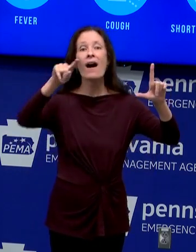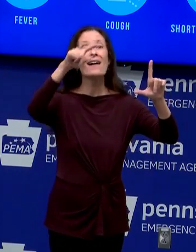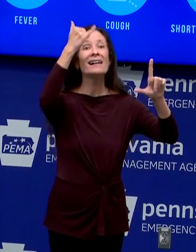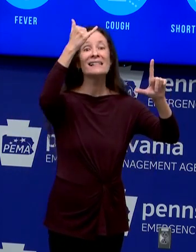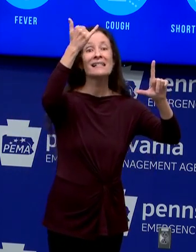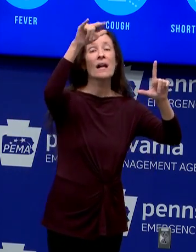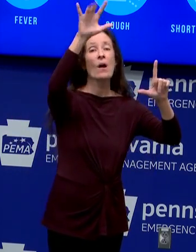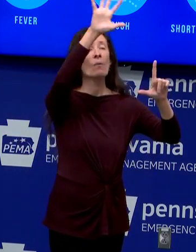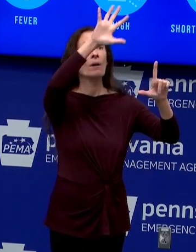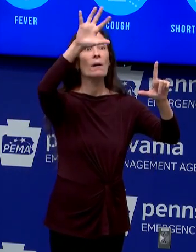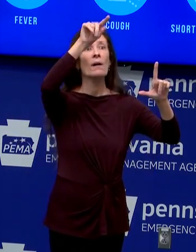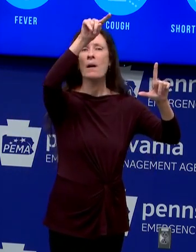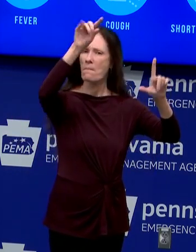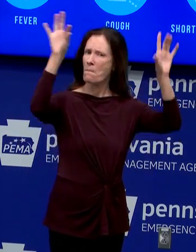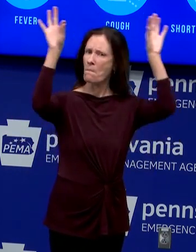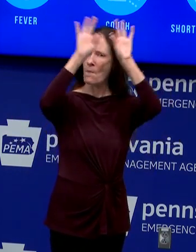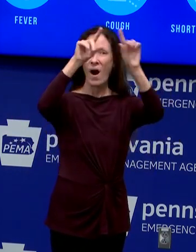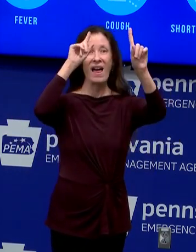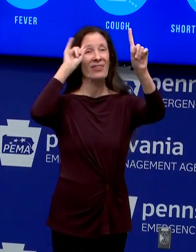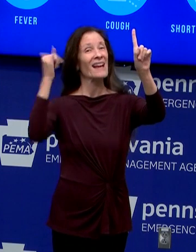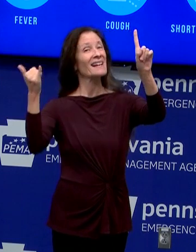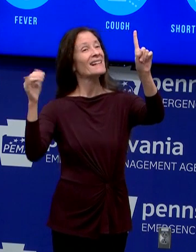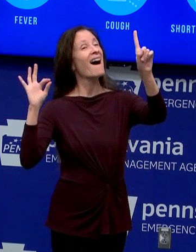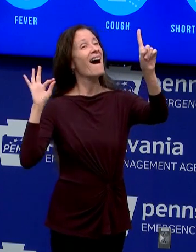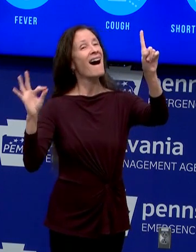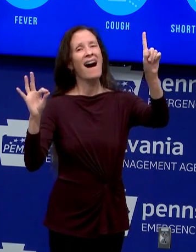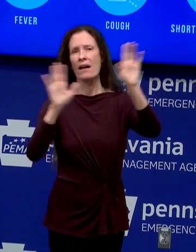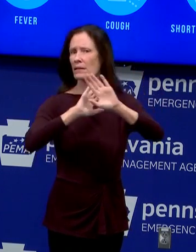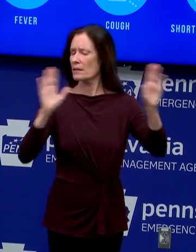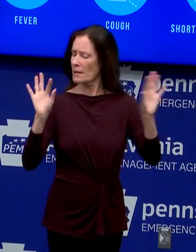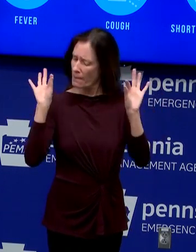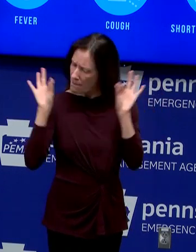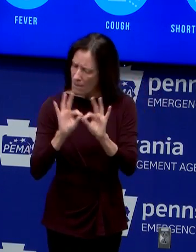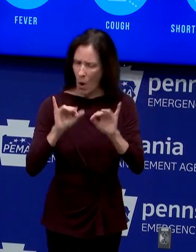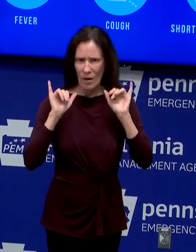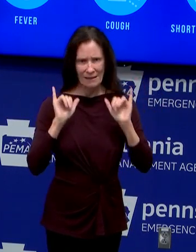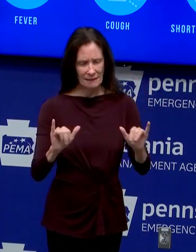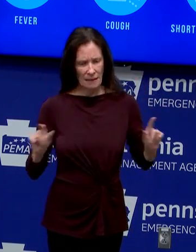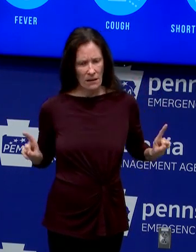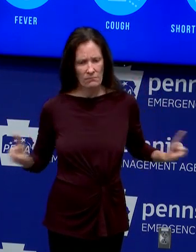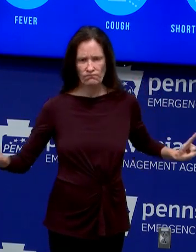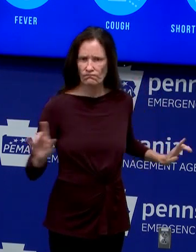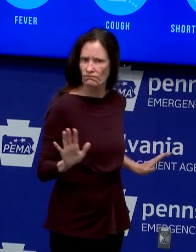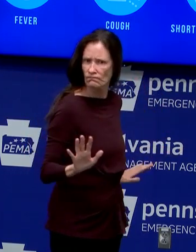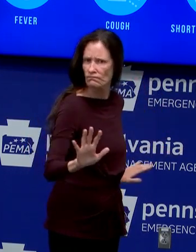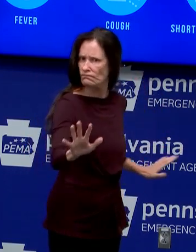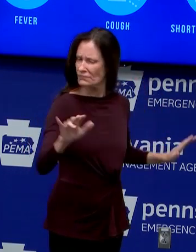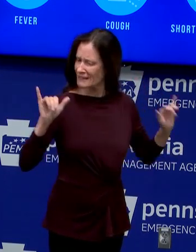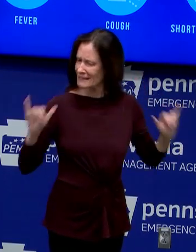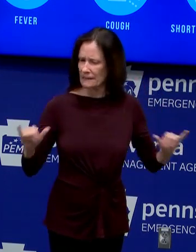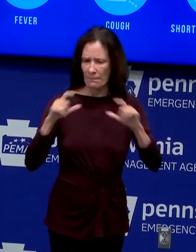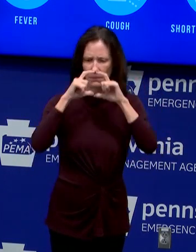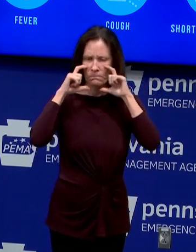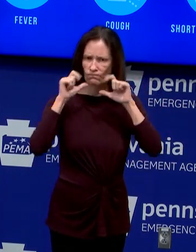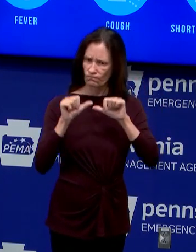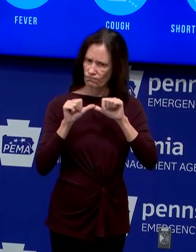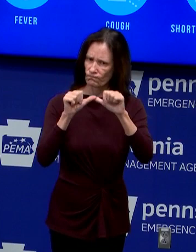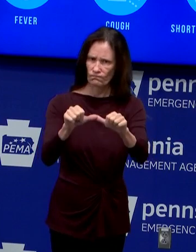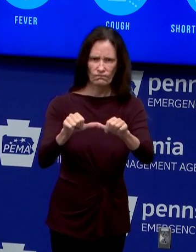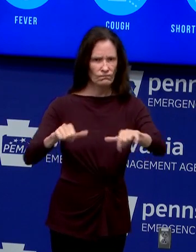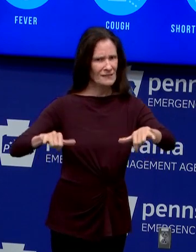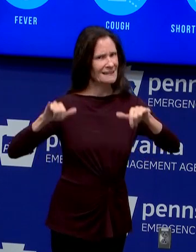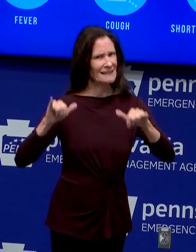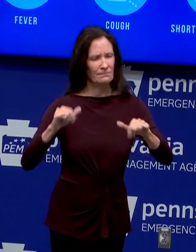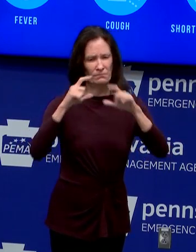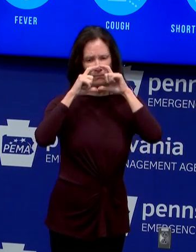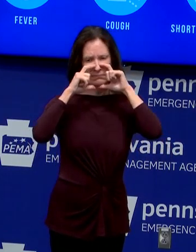distancing when you are out in public. And make sure that you are wearing a mask to protect yourself and those around you.